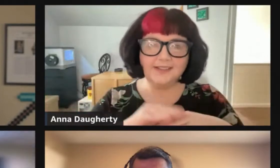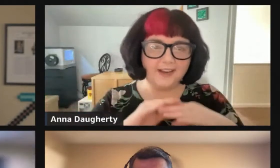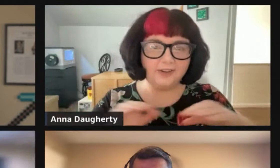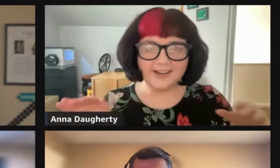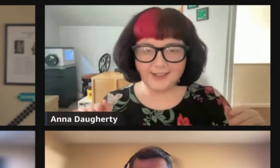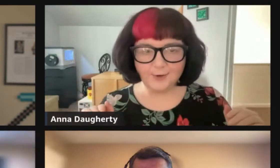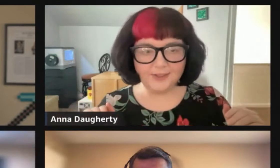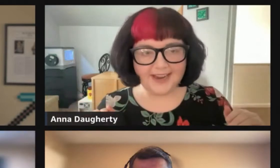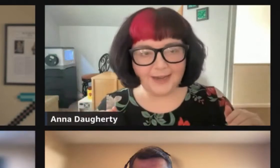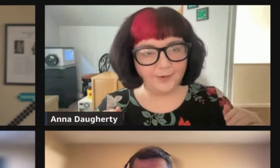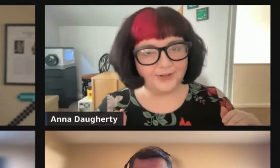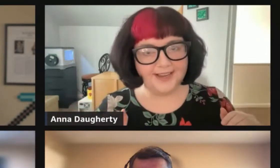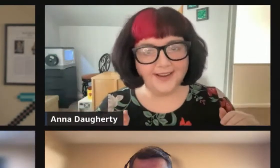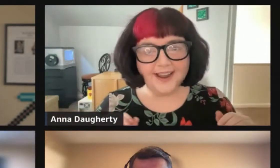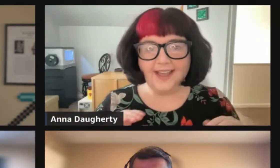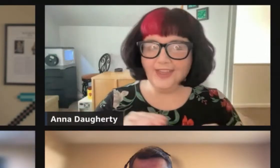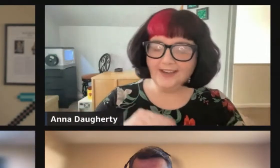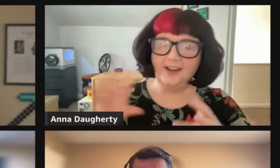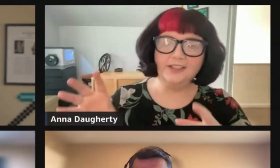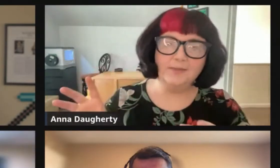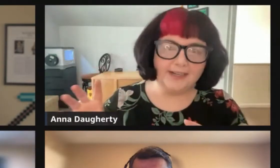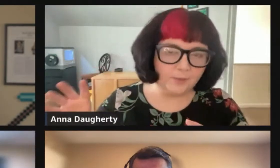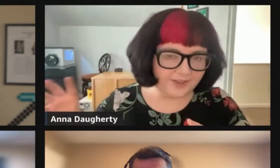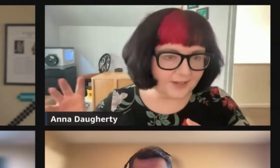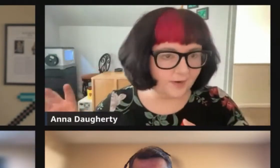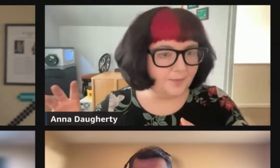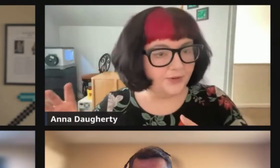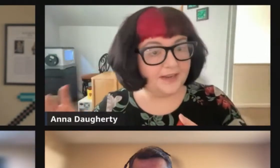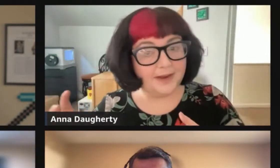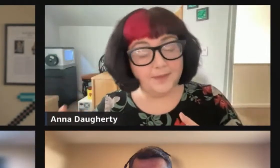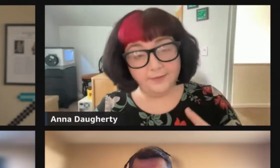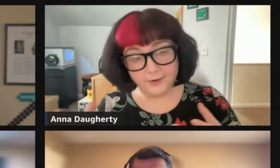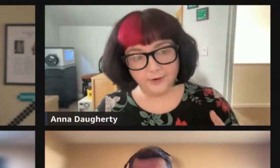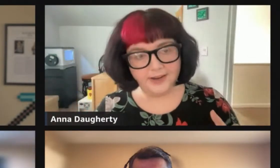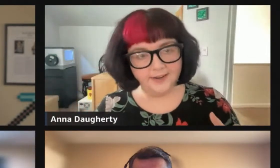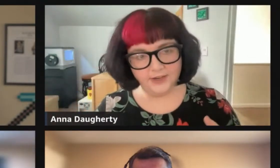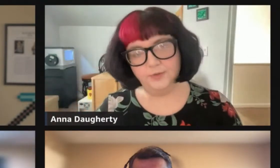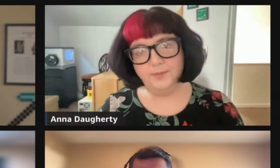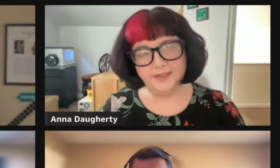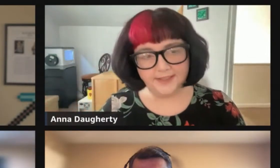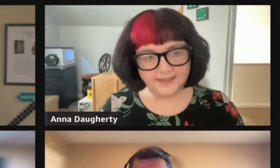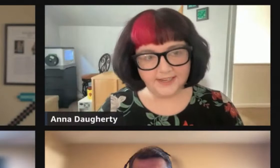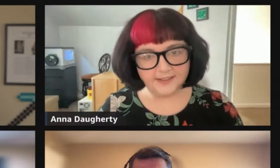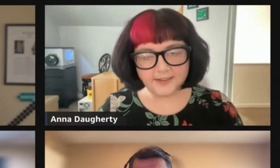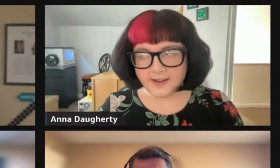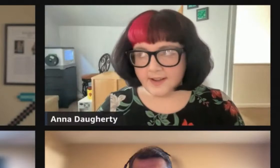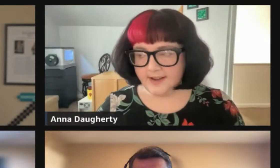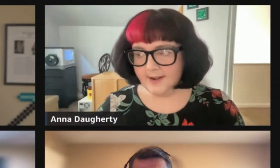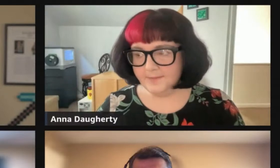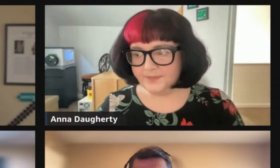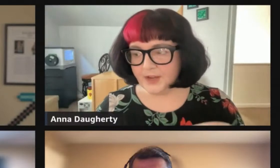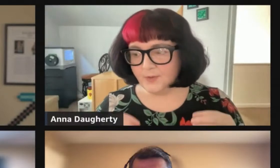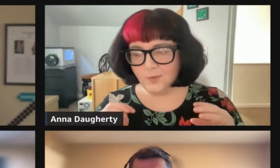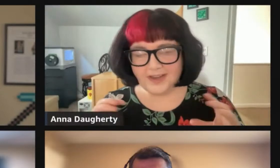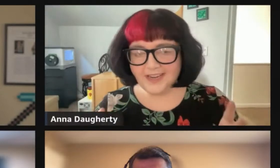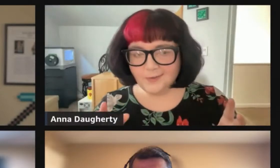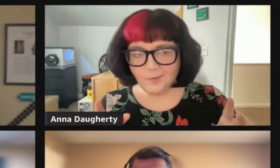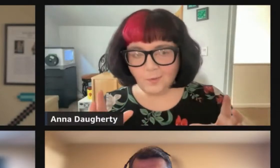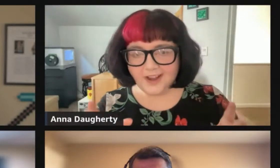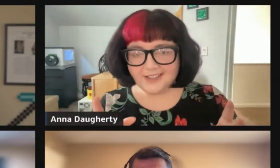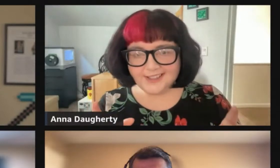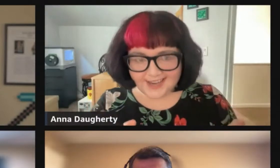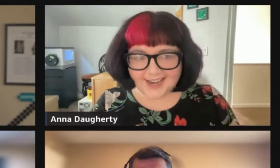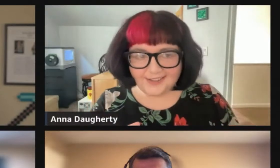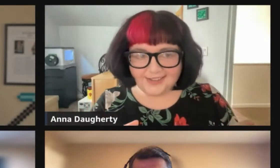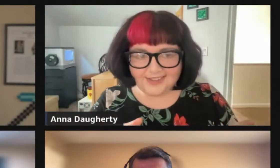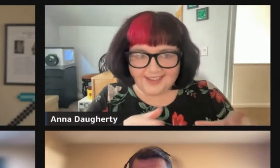Let's standardize those 80% and then customize what that 20% might be for your individual business needs. We